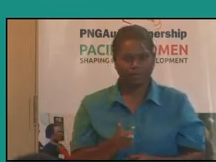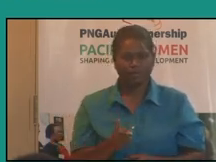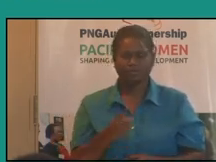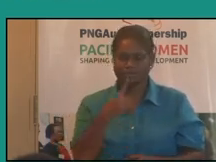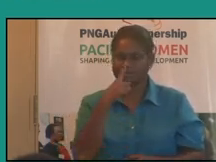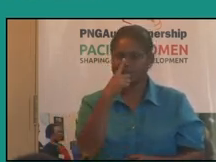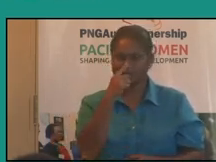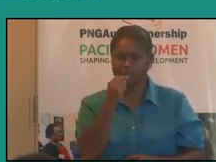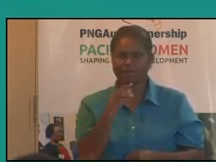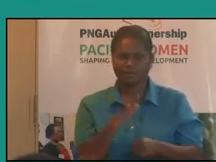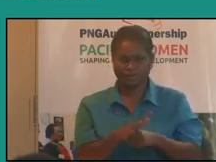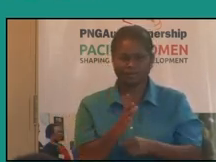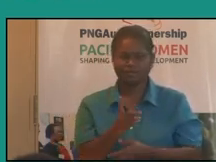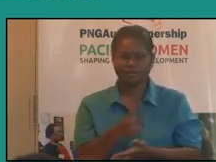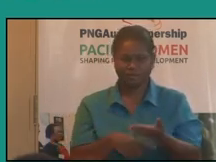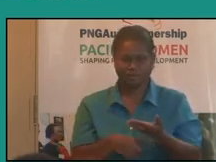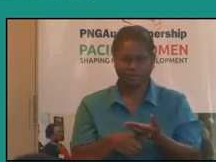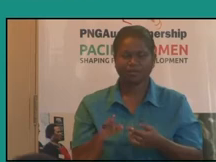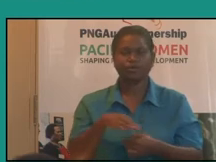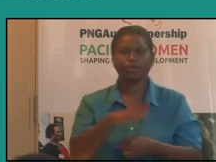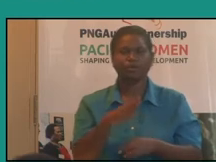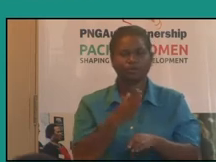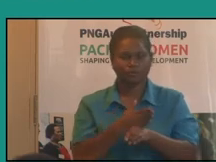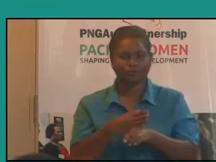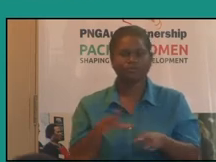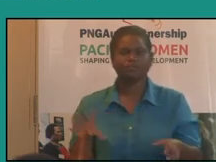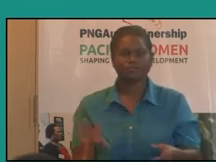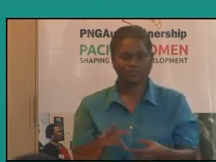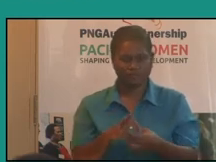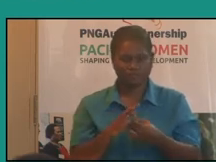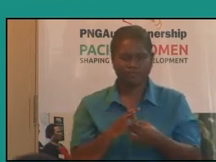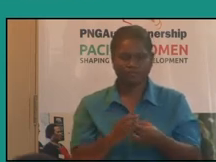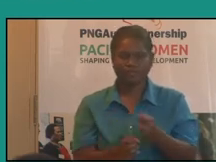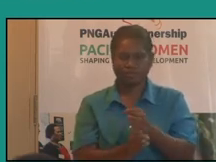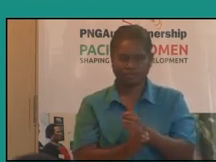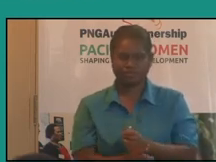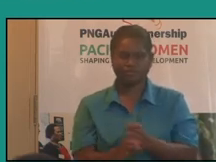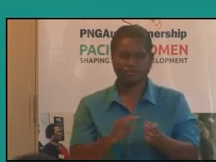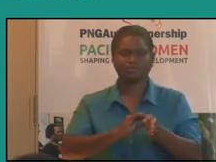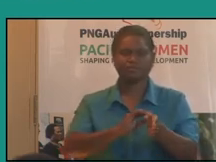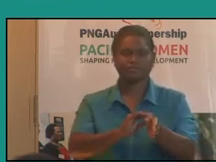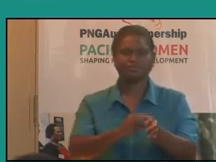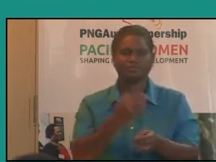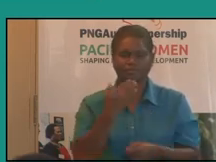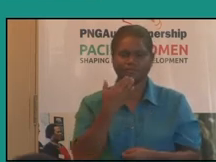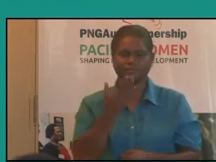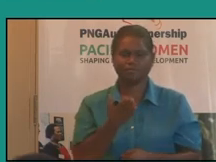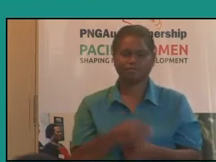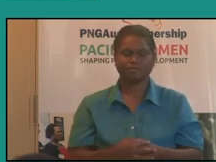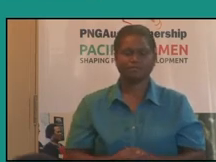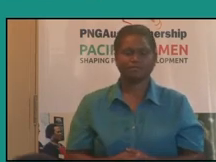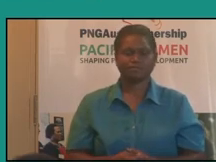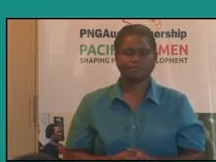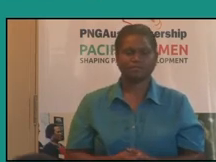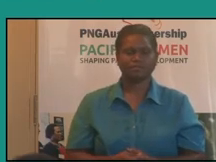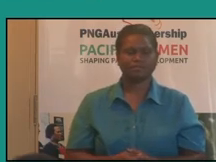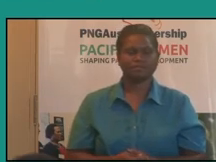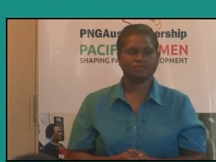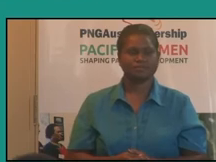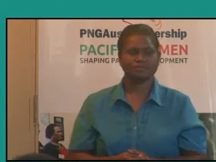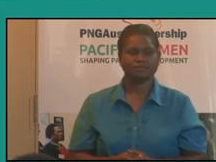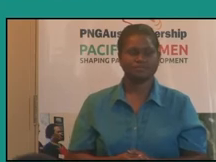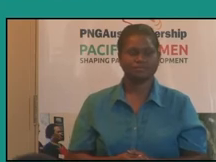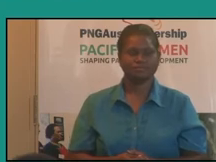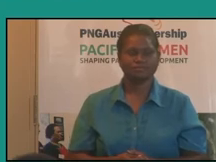happen. And if we put our hands together working with the political leaders of this country. Thank you. Thank you, Mayor.